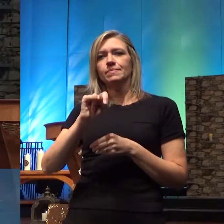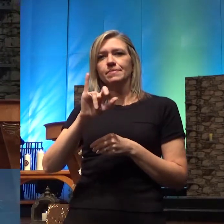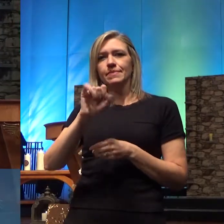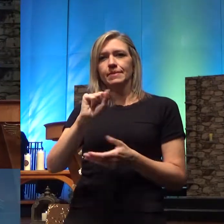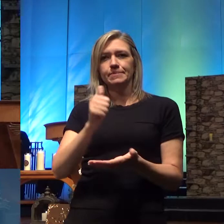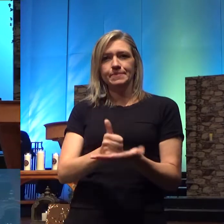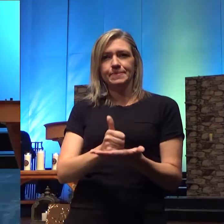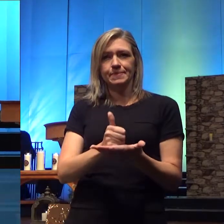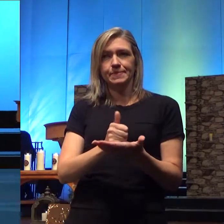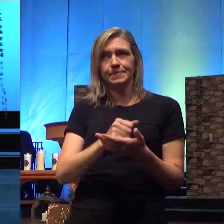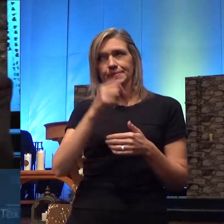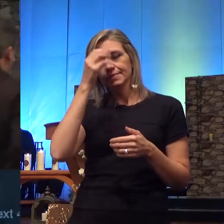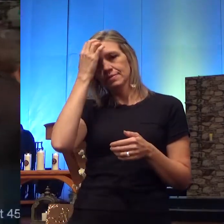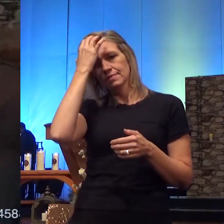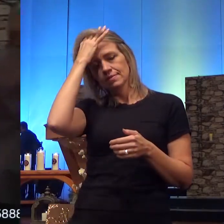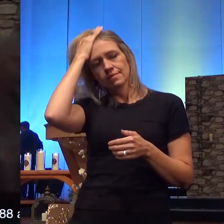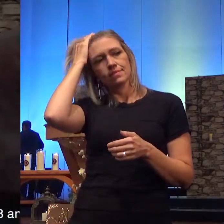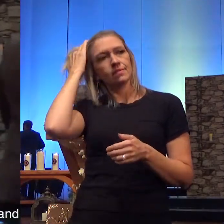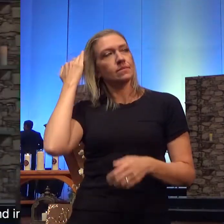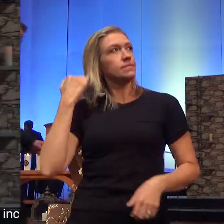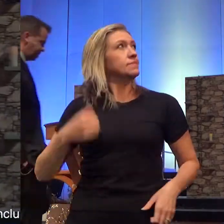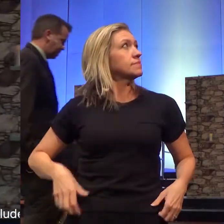is.